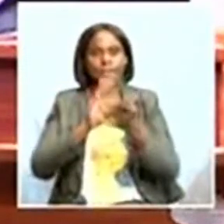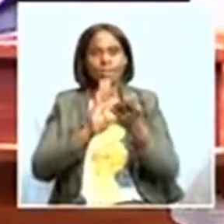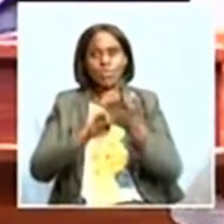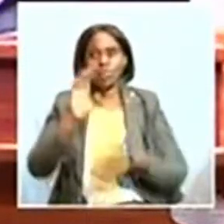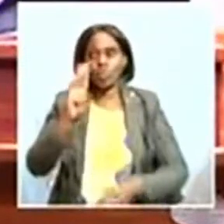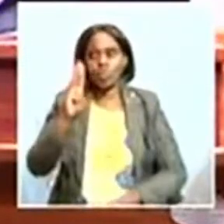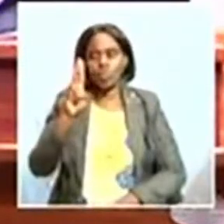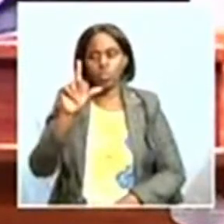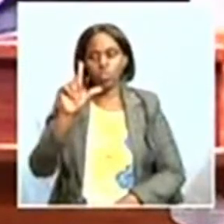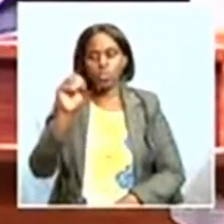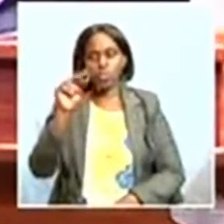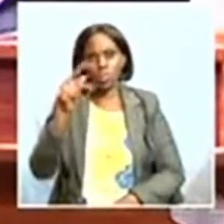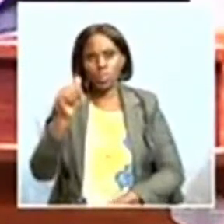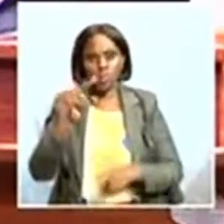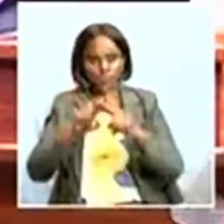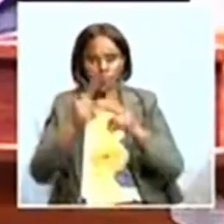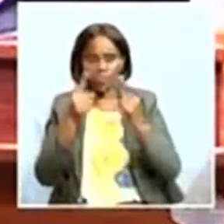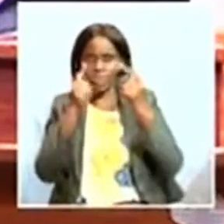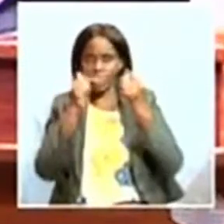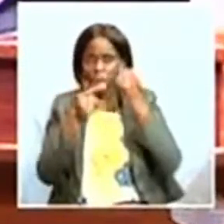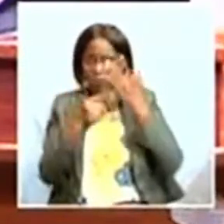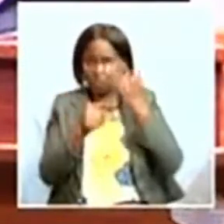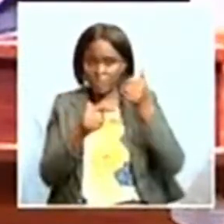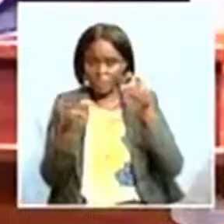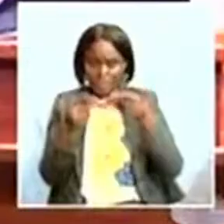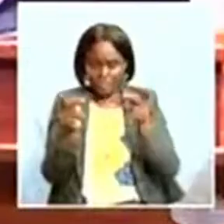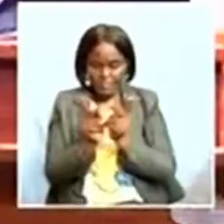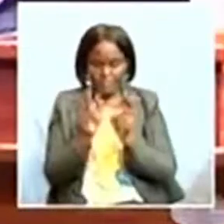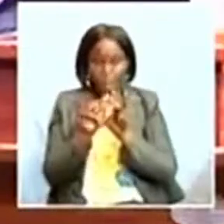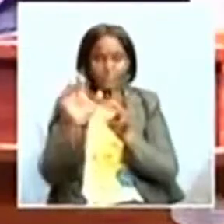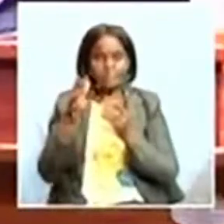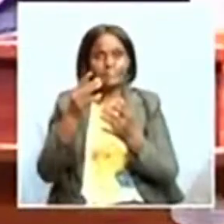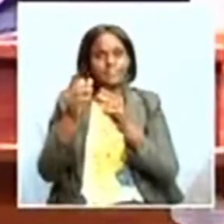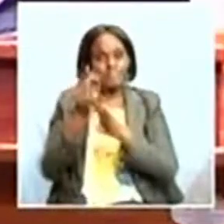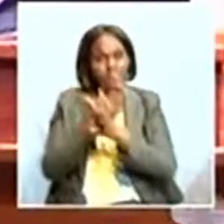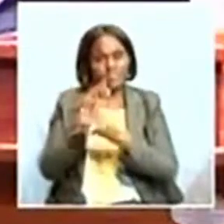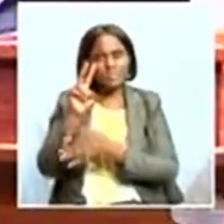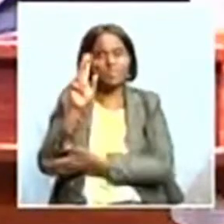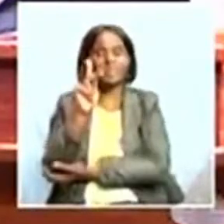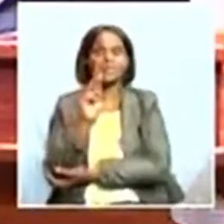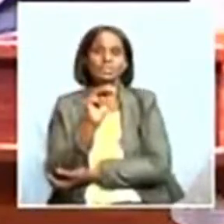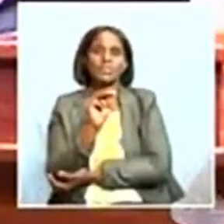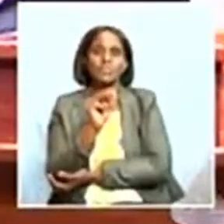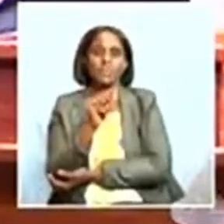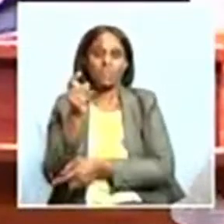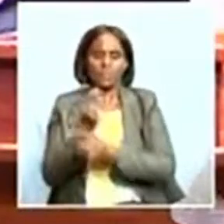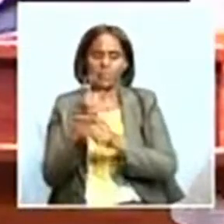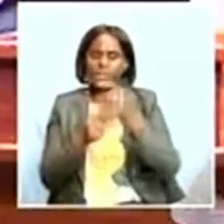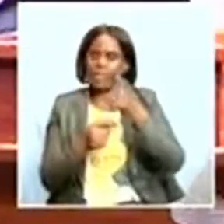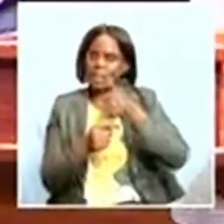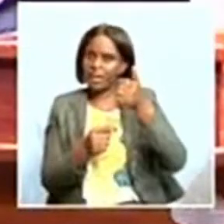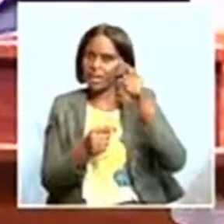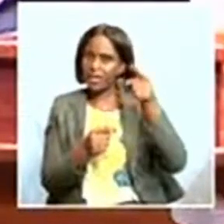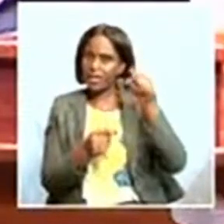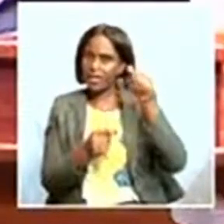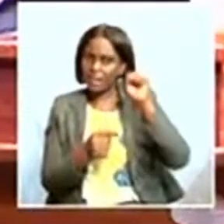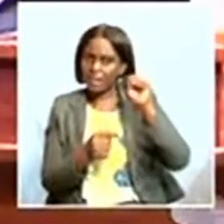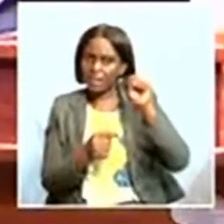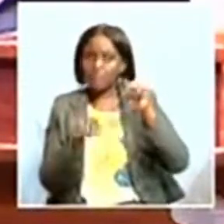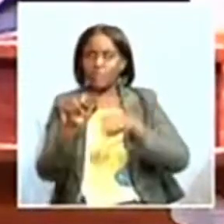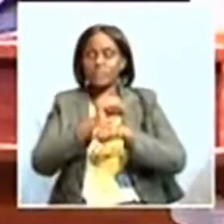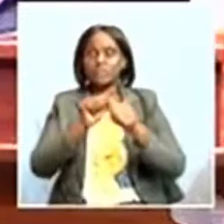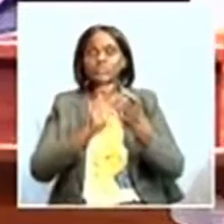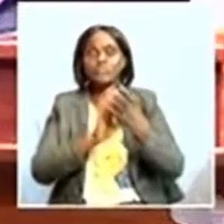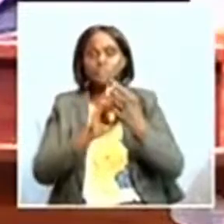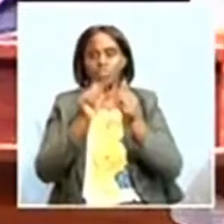be upgraded to offer Form 1 because it is located less than 2 kilometers from Musasengoma Secondary